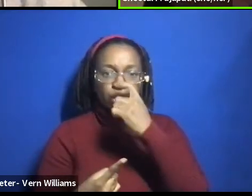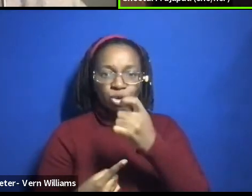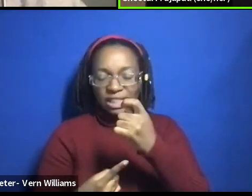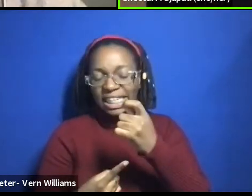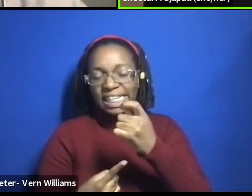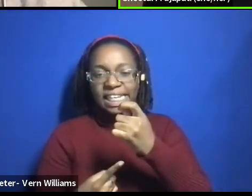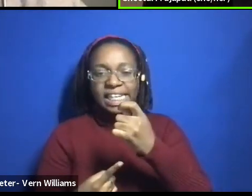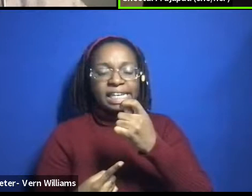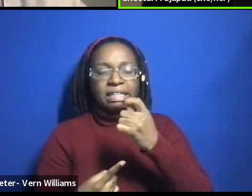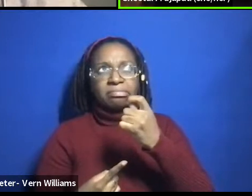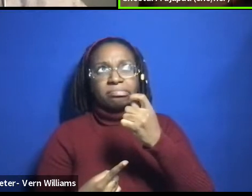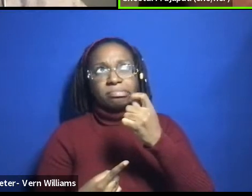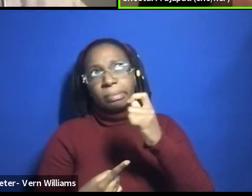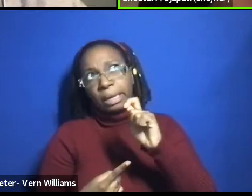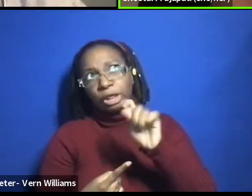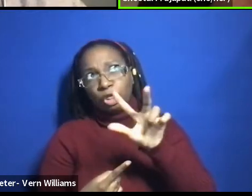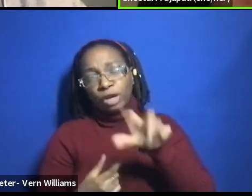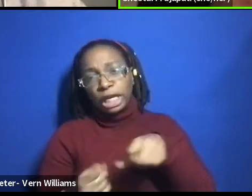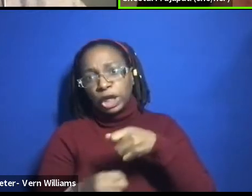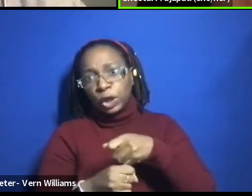for the past 3 years